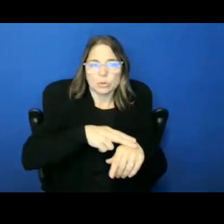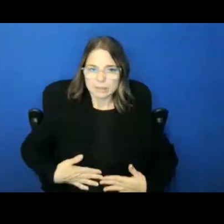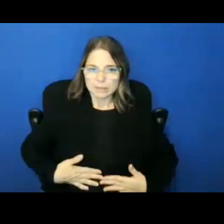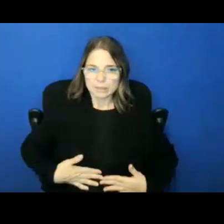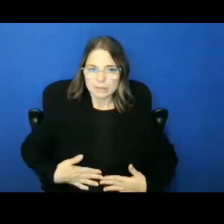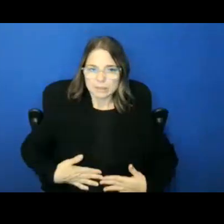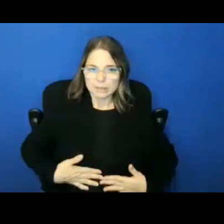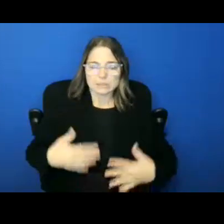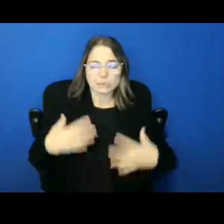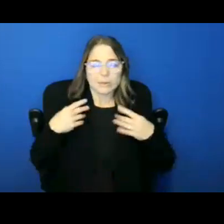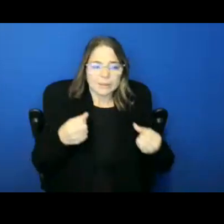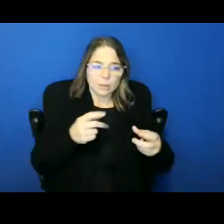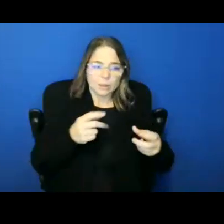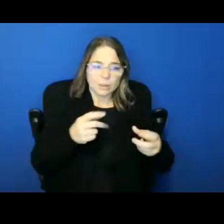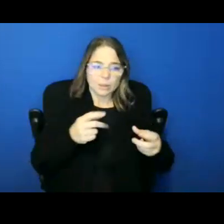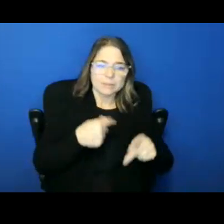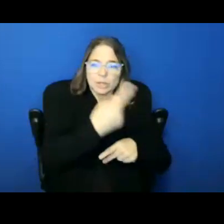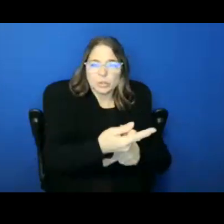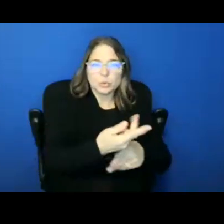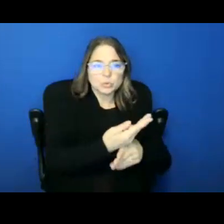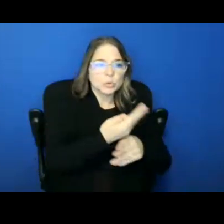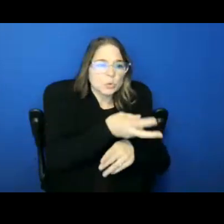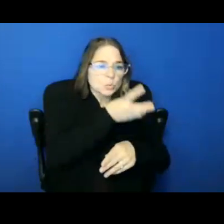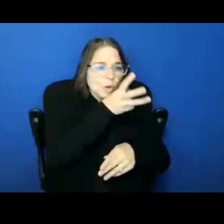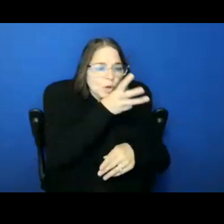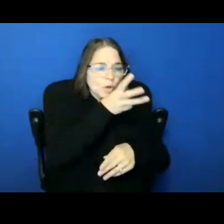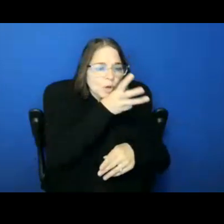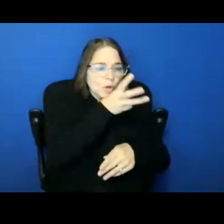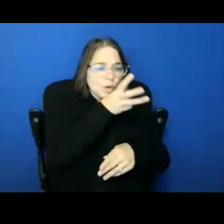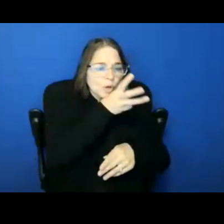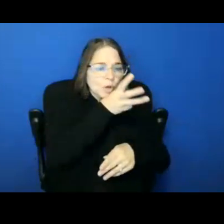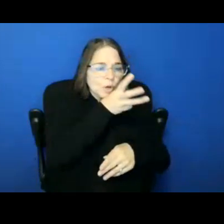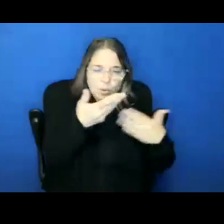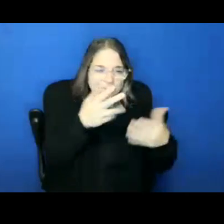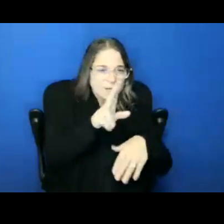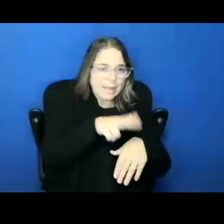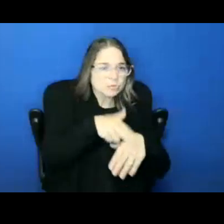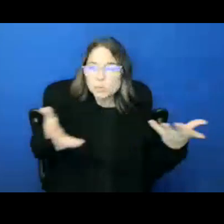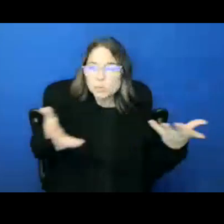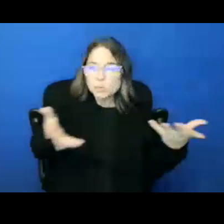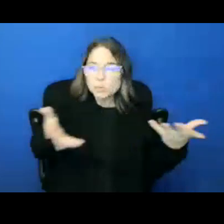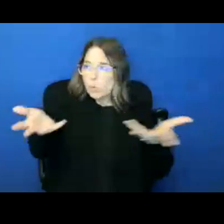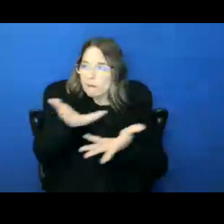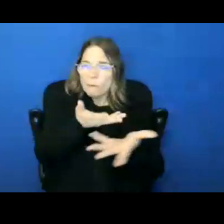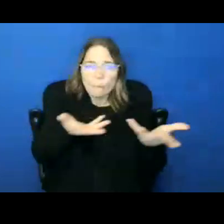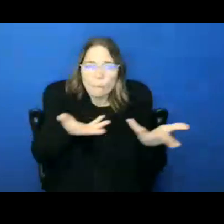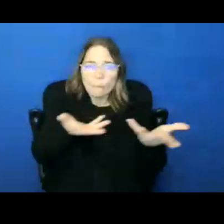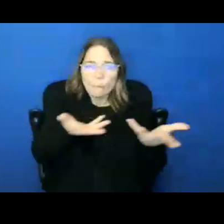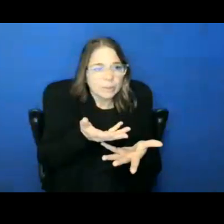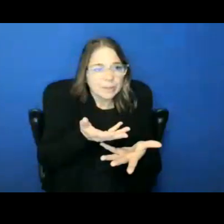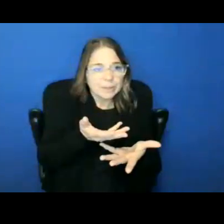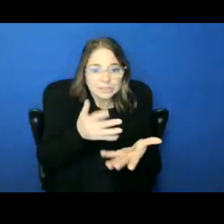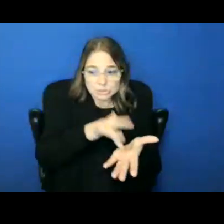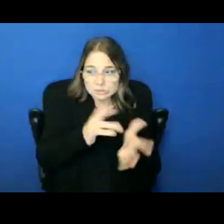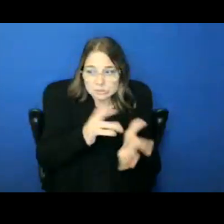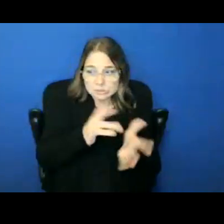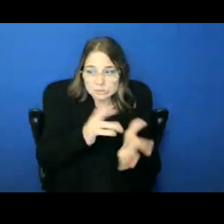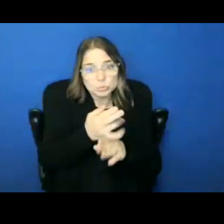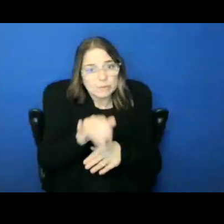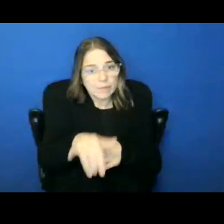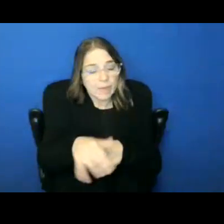people, of telling you to use water or spitting or whatever natural elements that were around. And so we talk